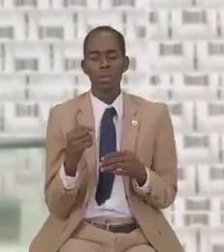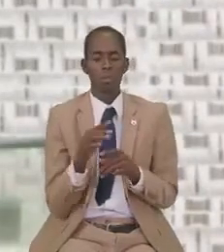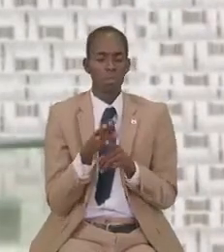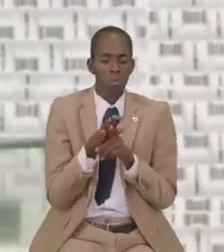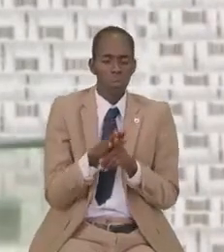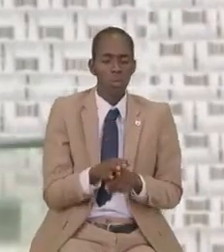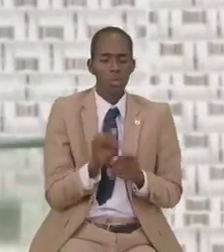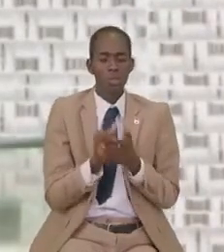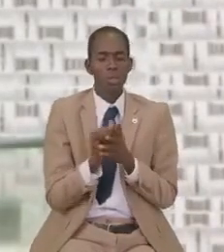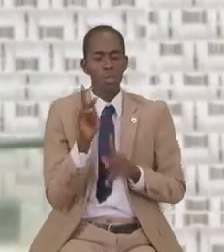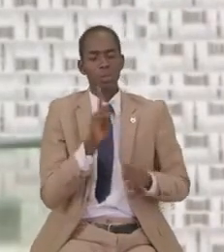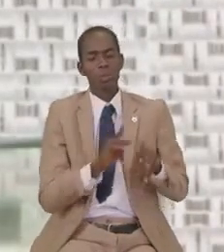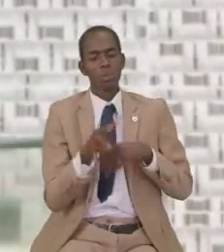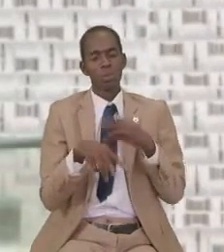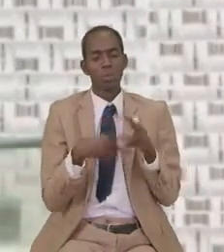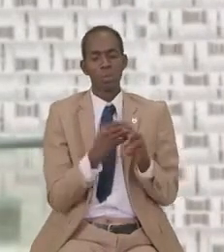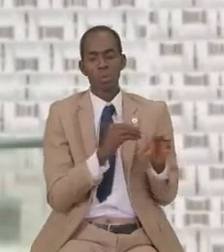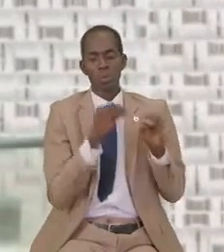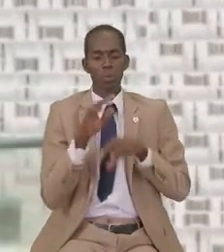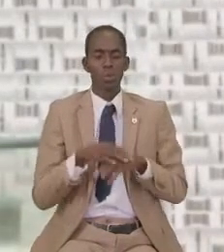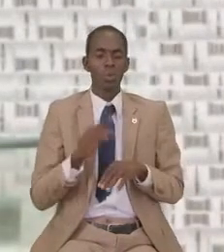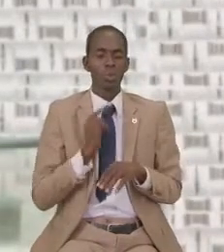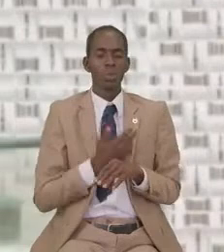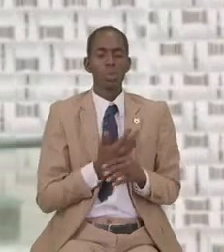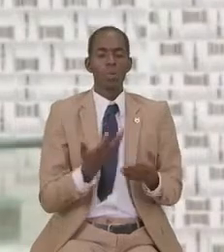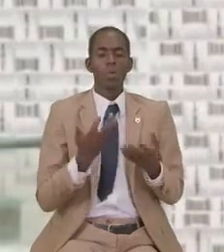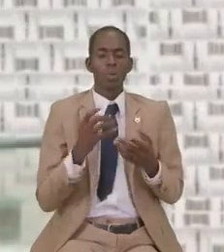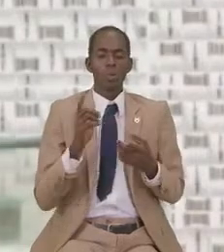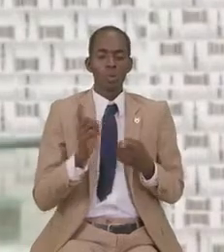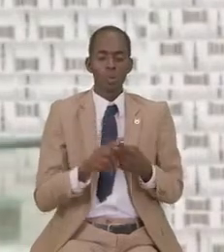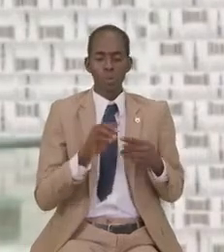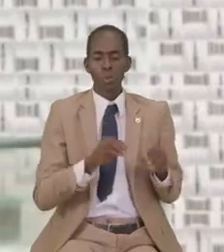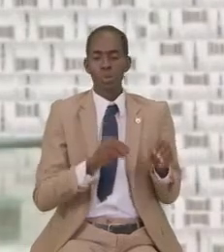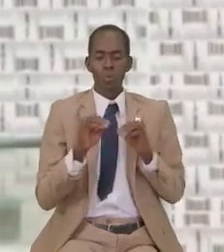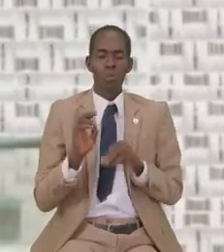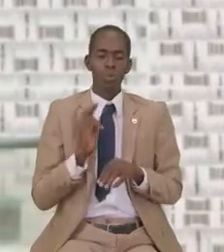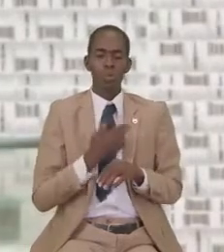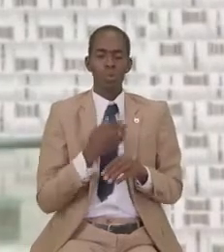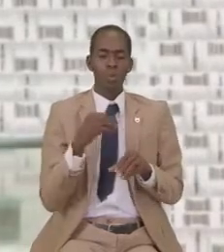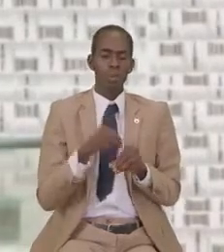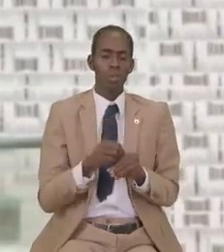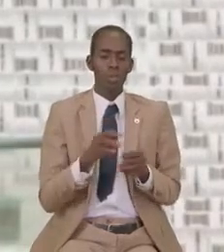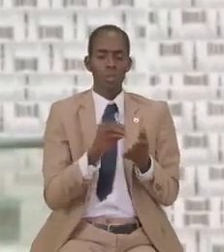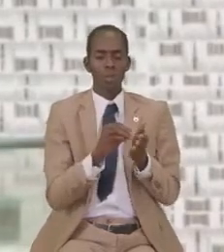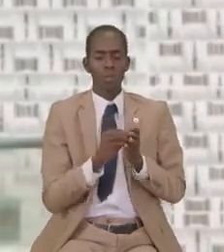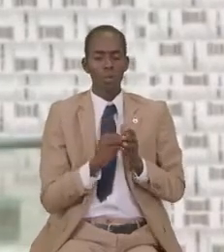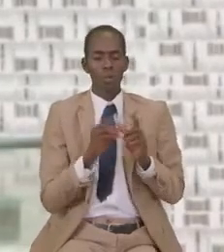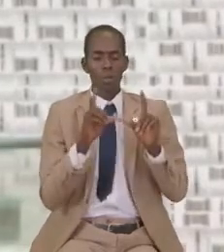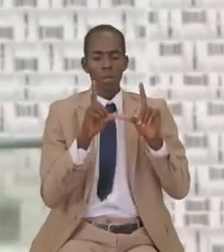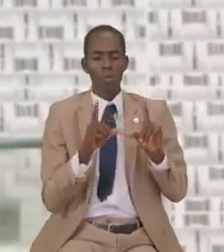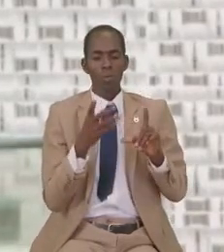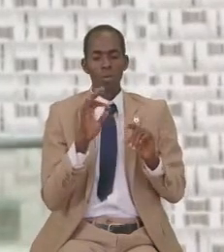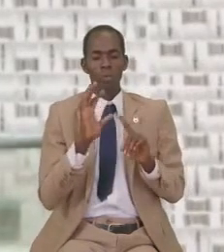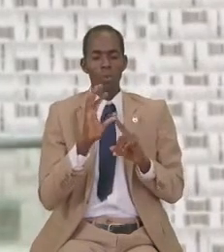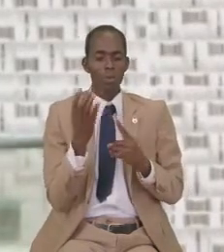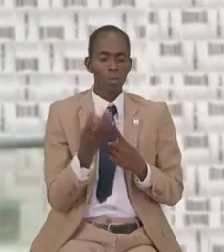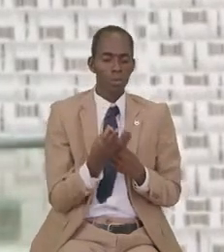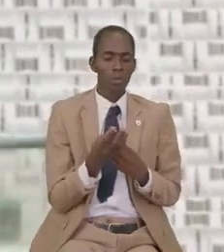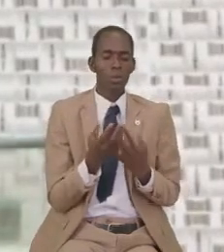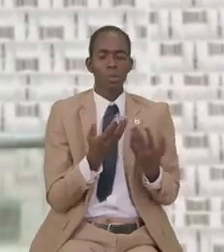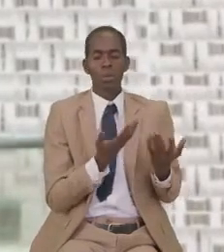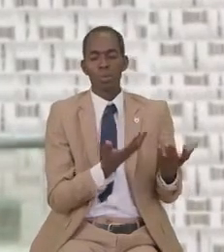they are putting on us, wanting to condition us to their own level, wanting to bring us